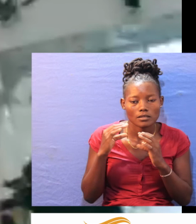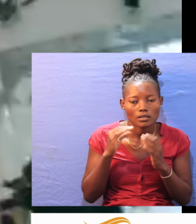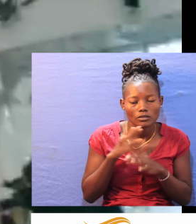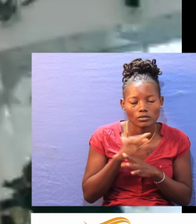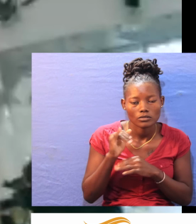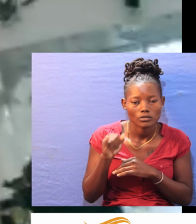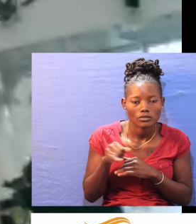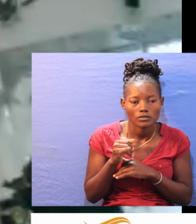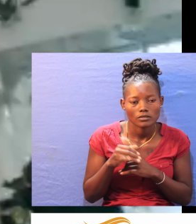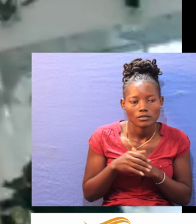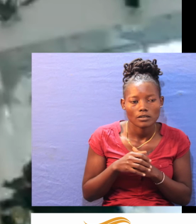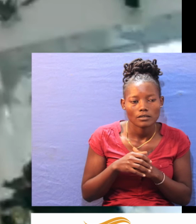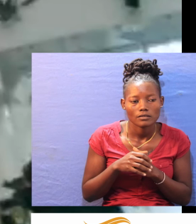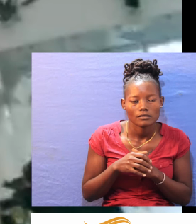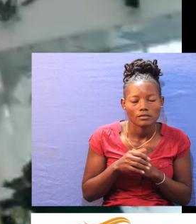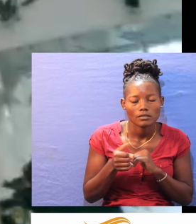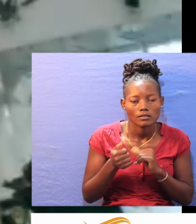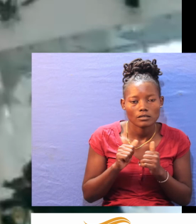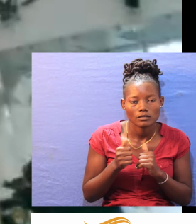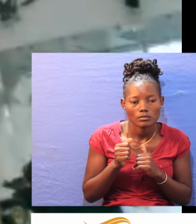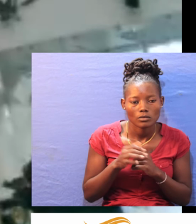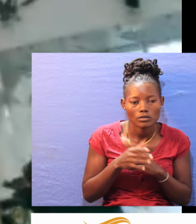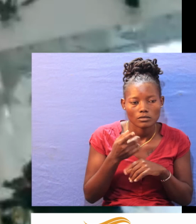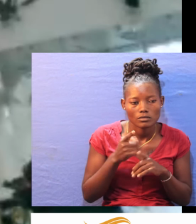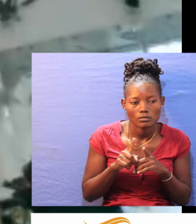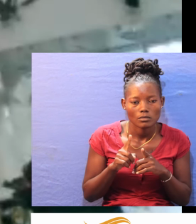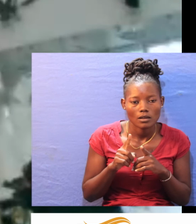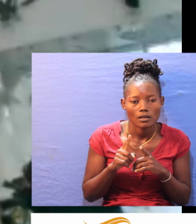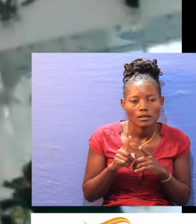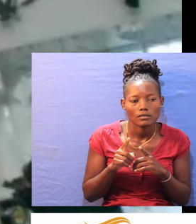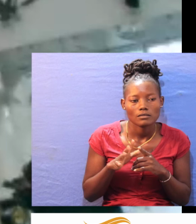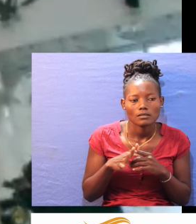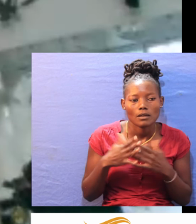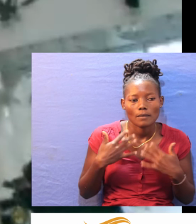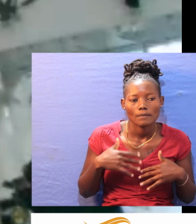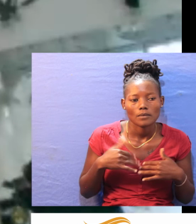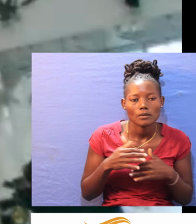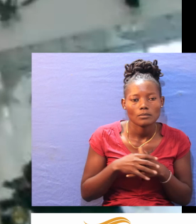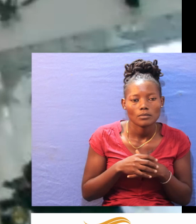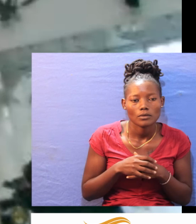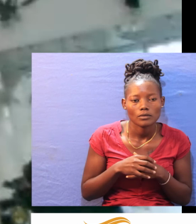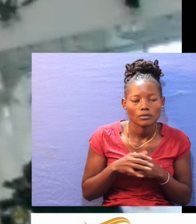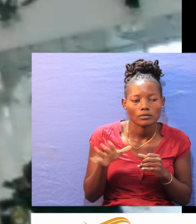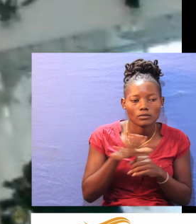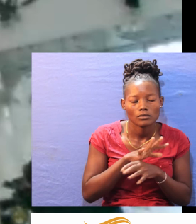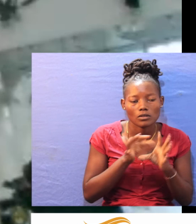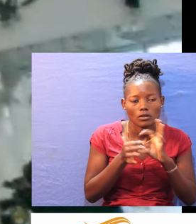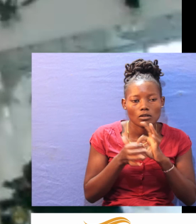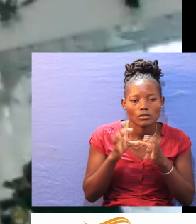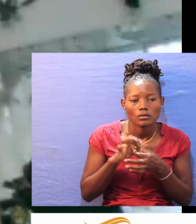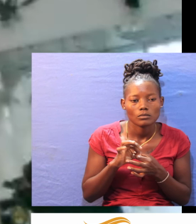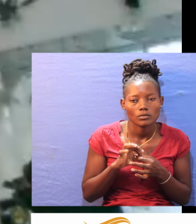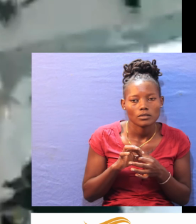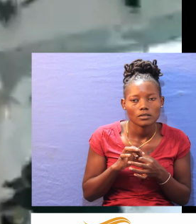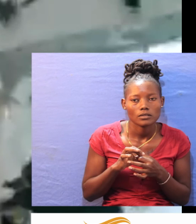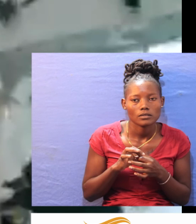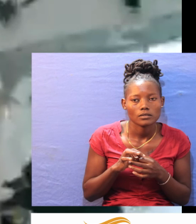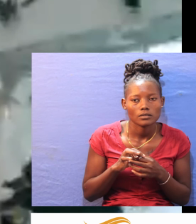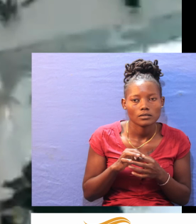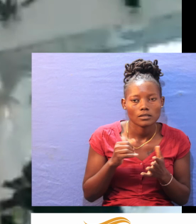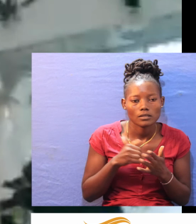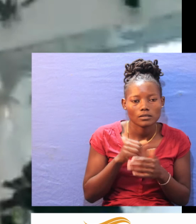they excel in their sport, but they excel as people. And that, you know, if we look at the whole Olympic spirit, that's what, you know,